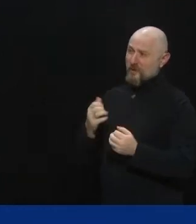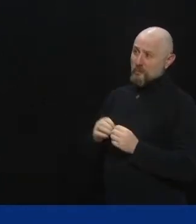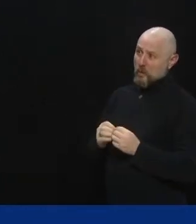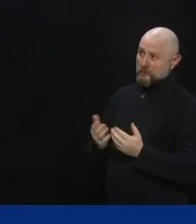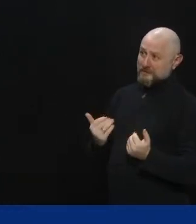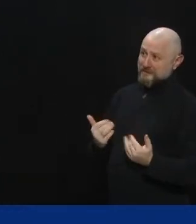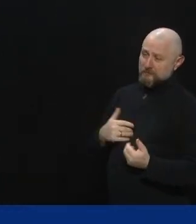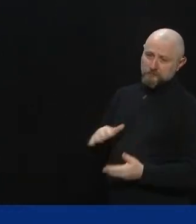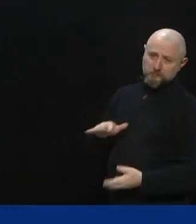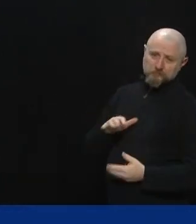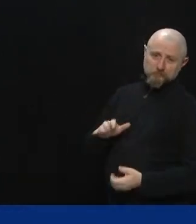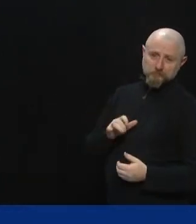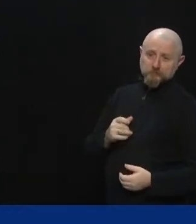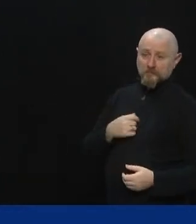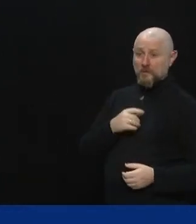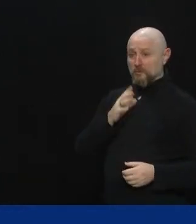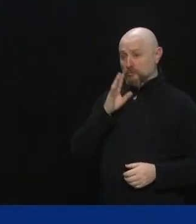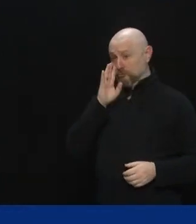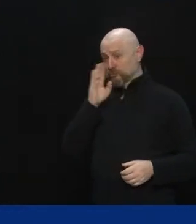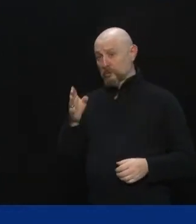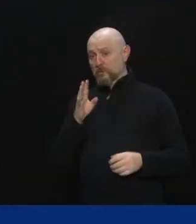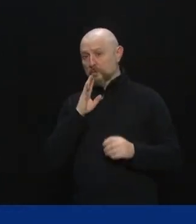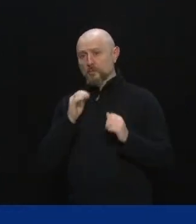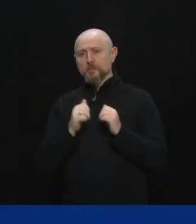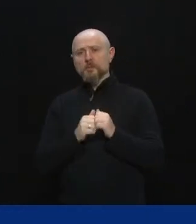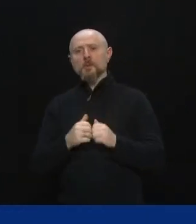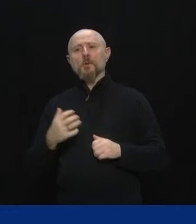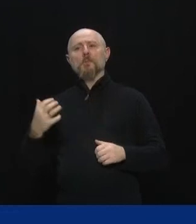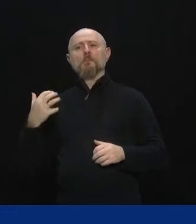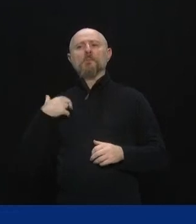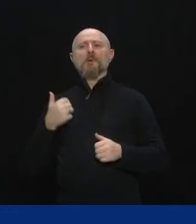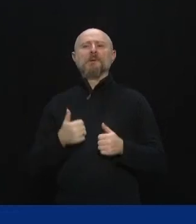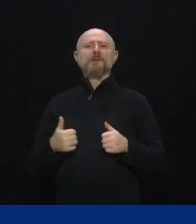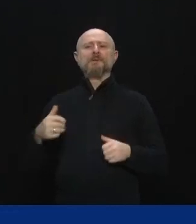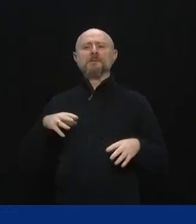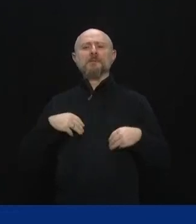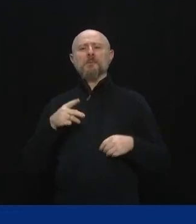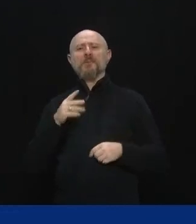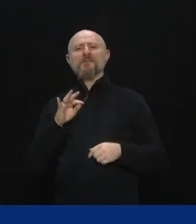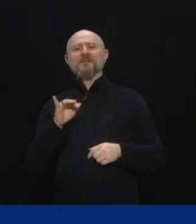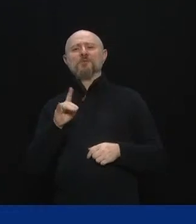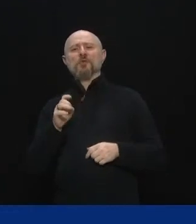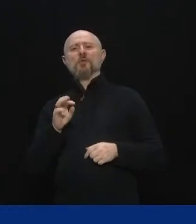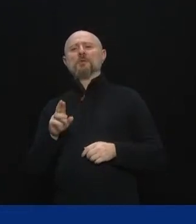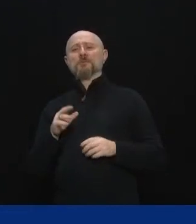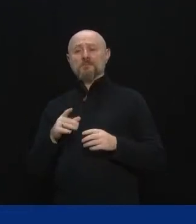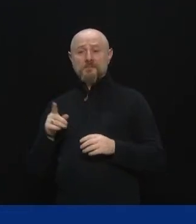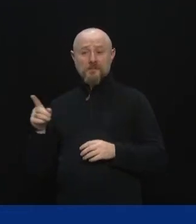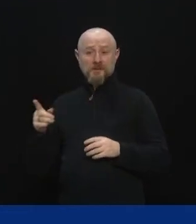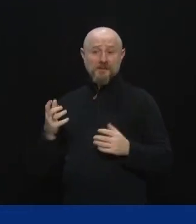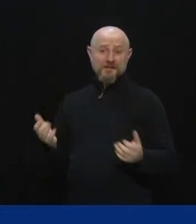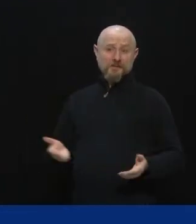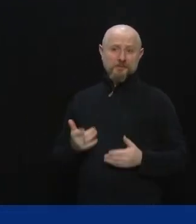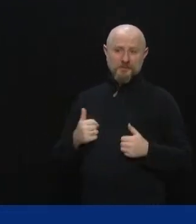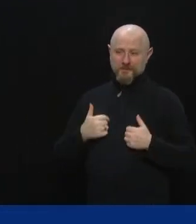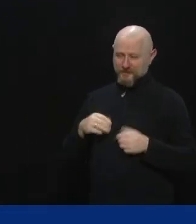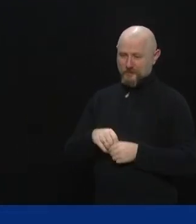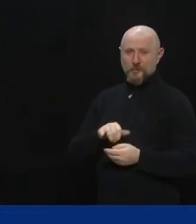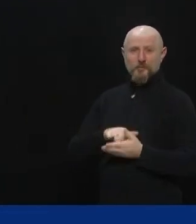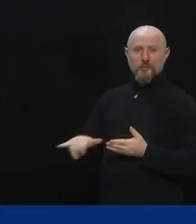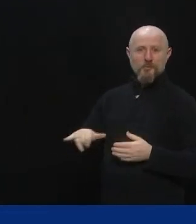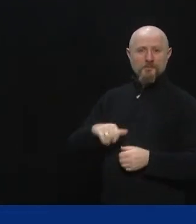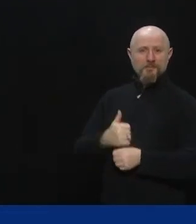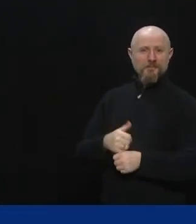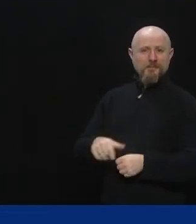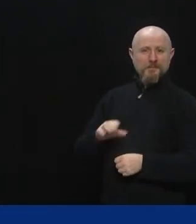the CEO of Pfizer saying, when this is available, remember, you're a home state business. We're happy you're here. We know you